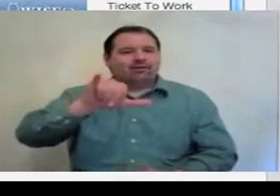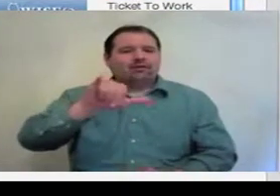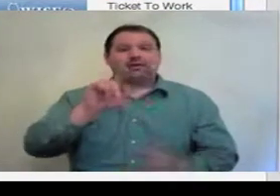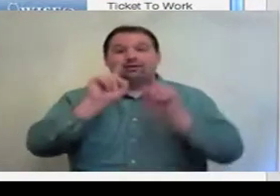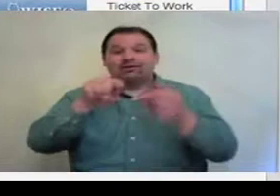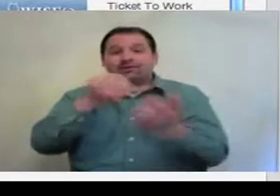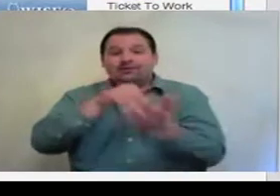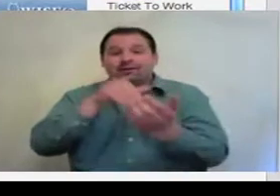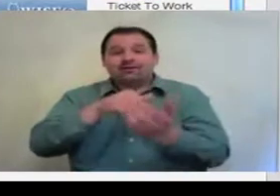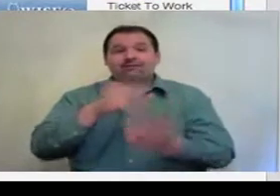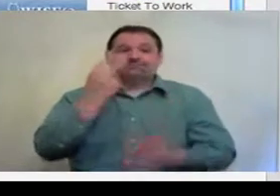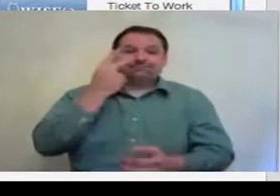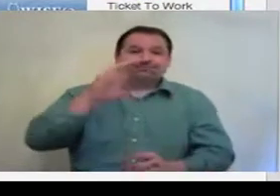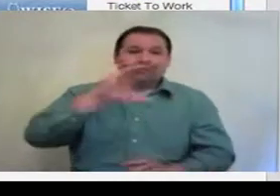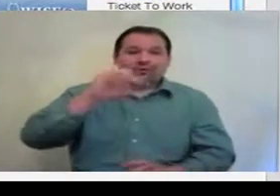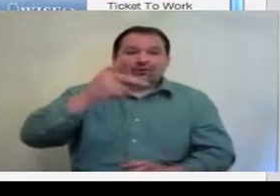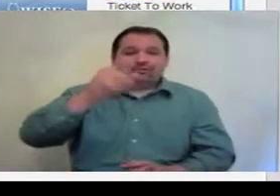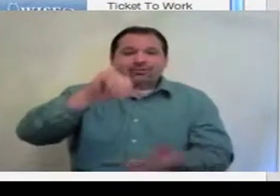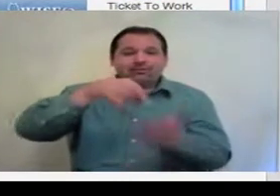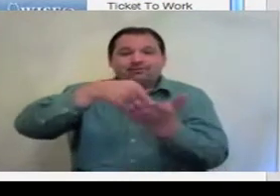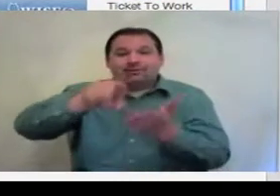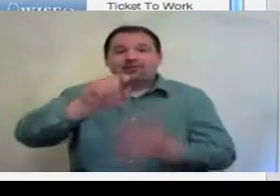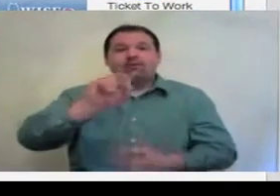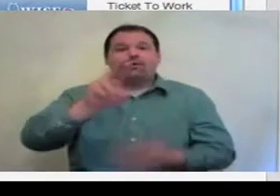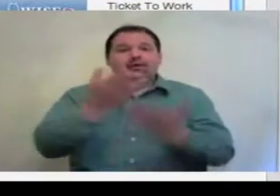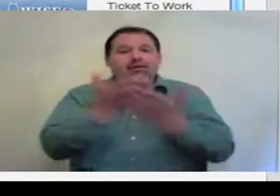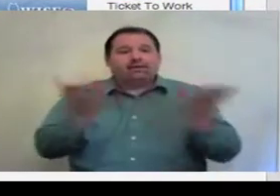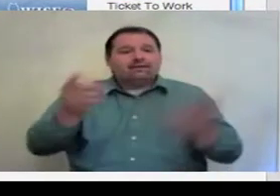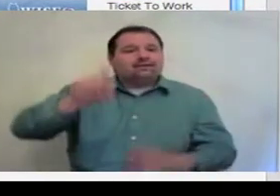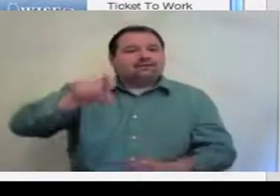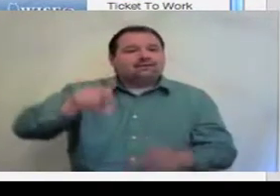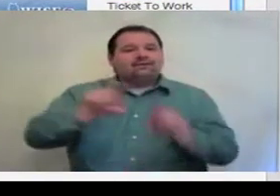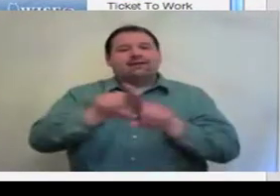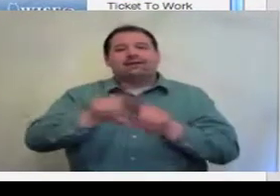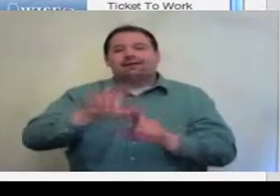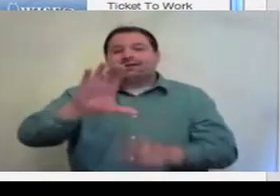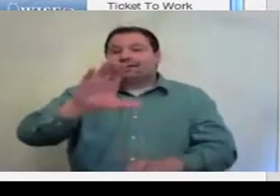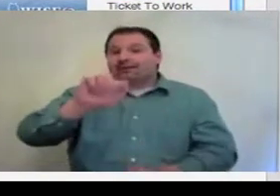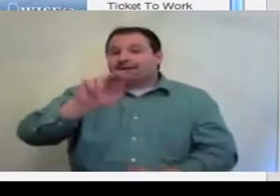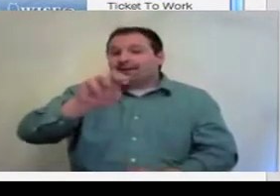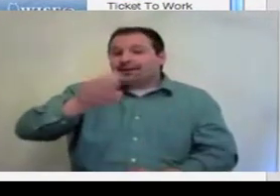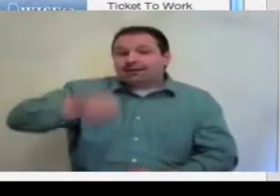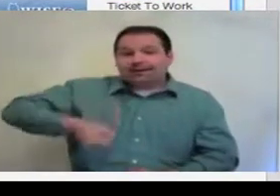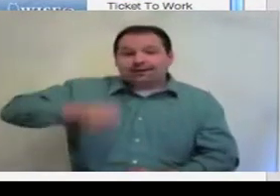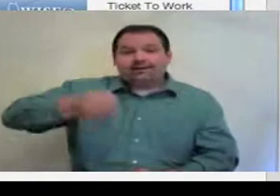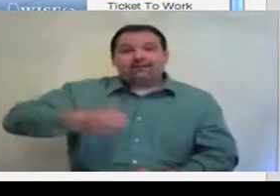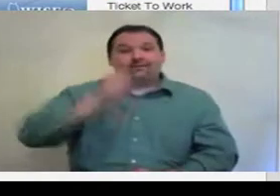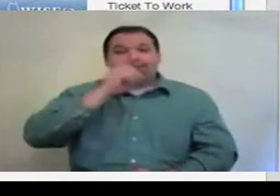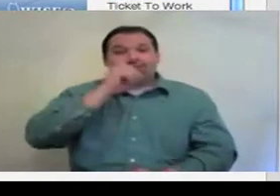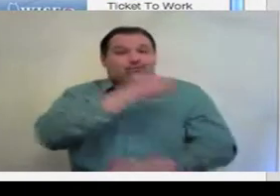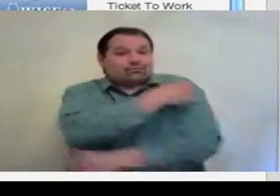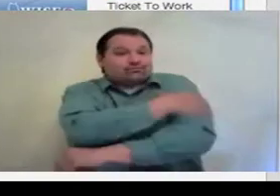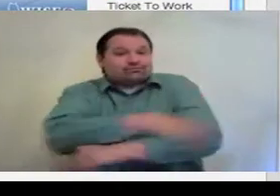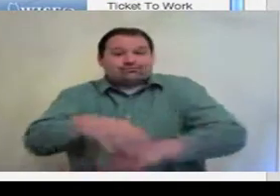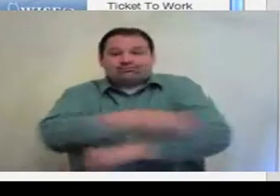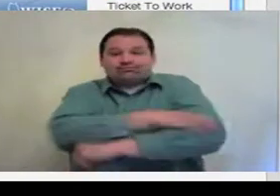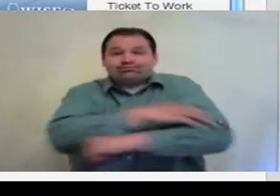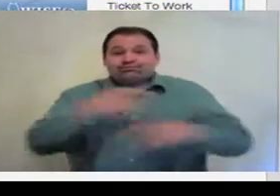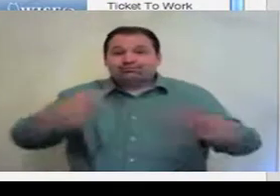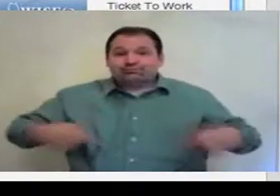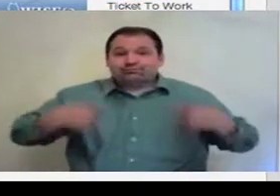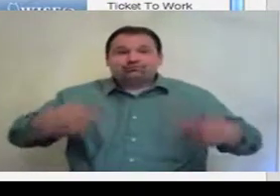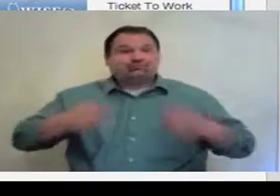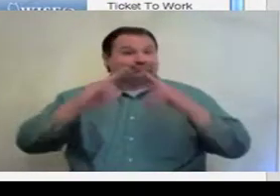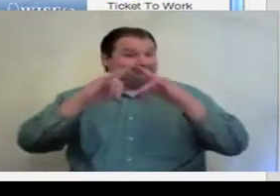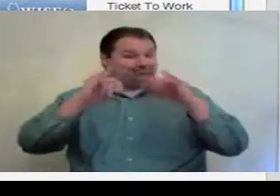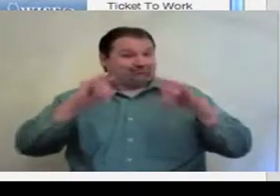the doctor, there are copays. Or for any equipment that you might need, whether it's a cane or a prosthetic device, wheelchairs, things like